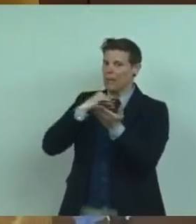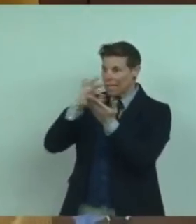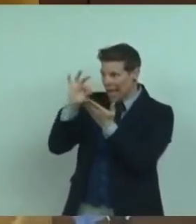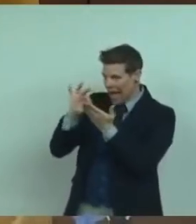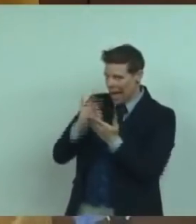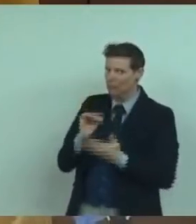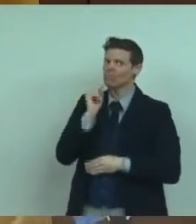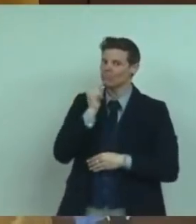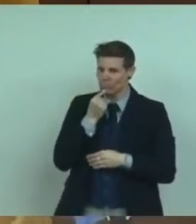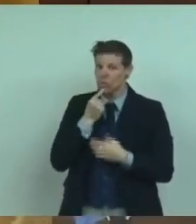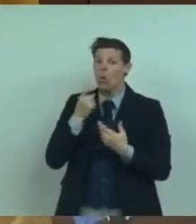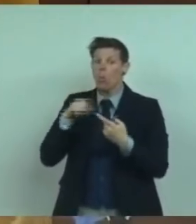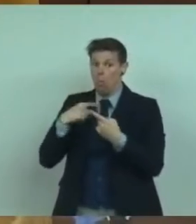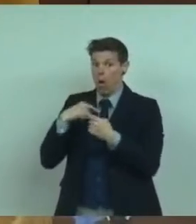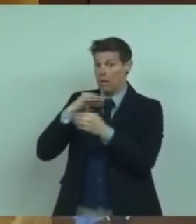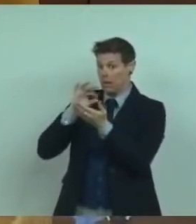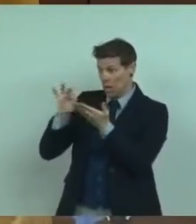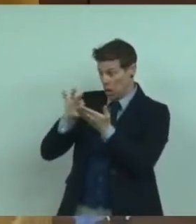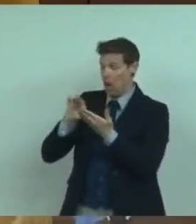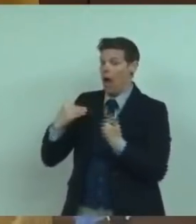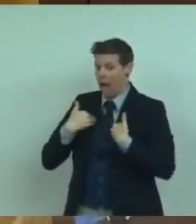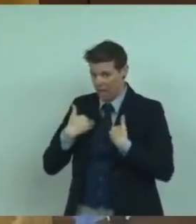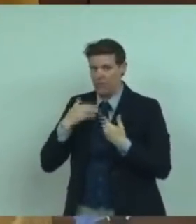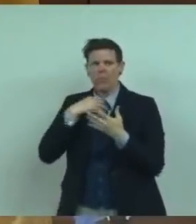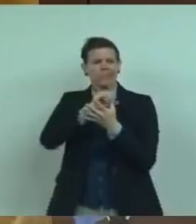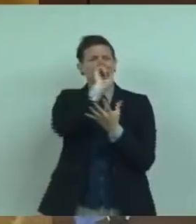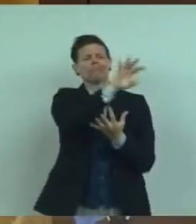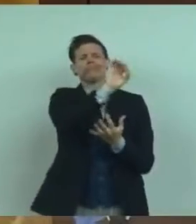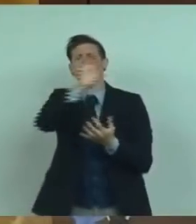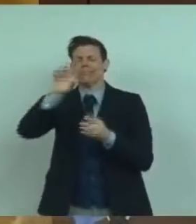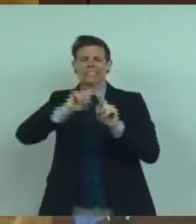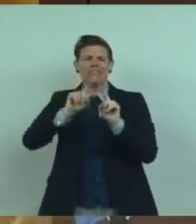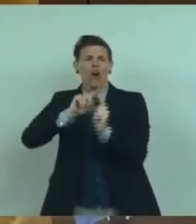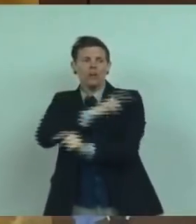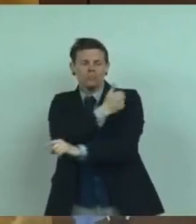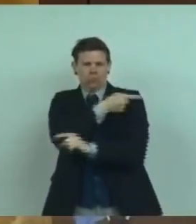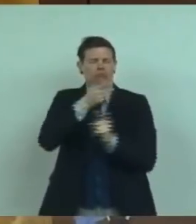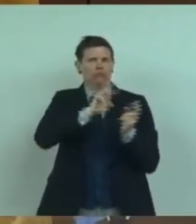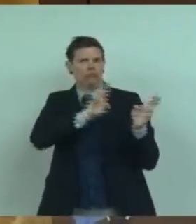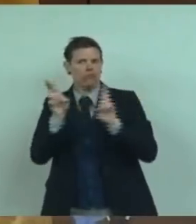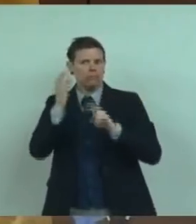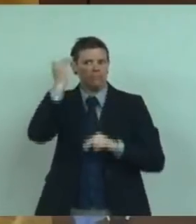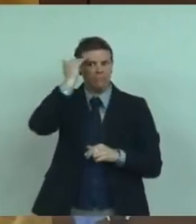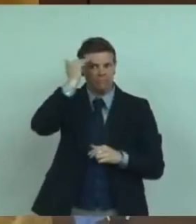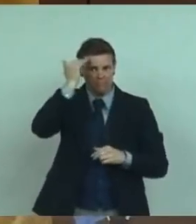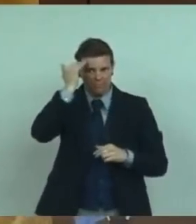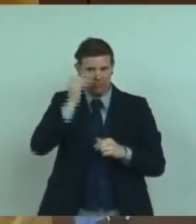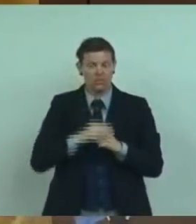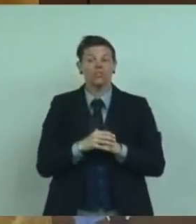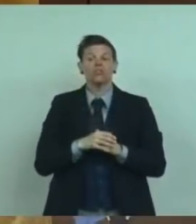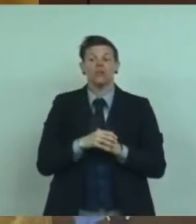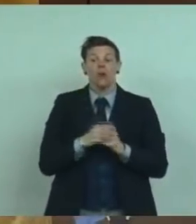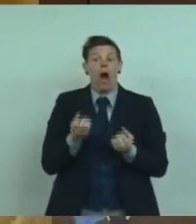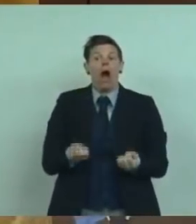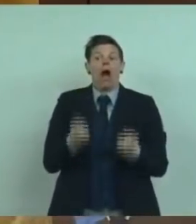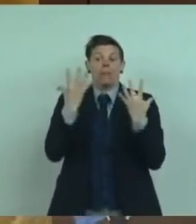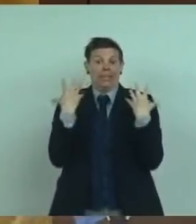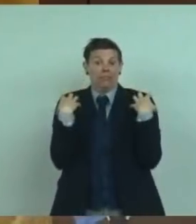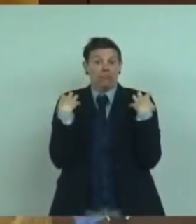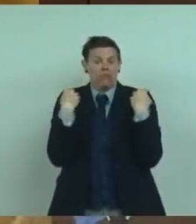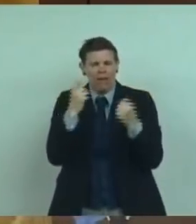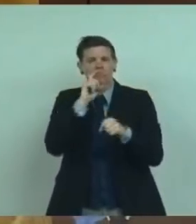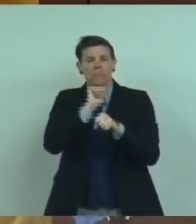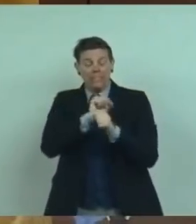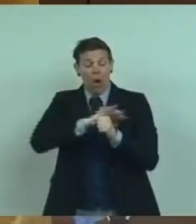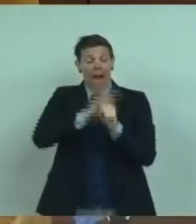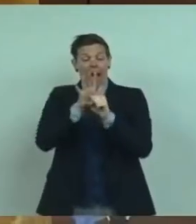want to point out that our recovery number is at 34 and that we've got about approximately